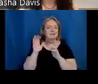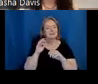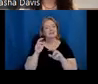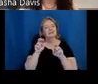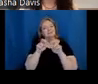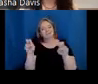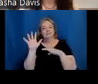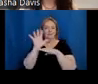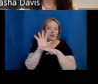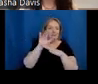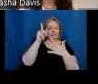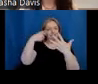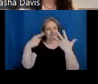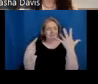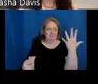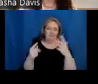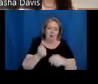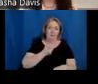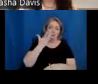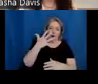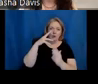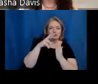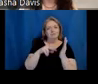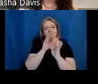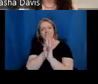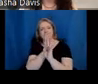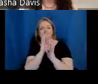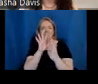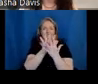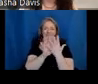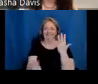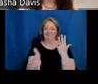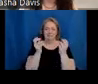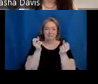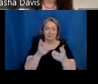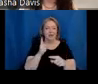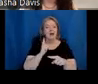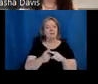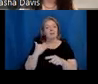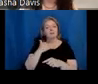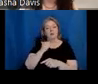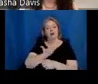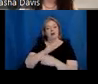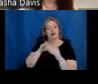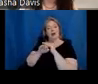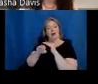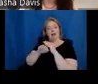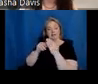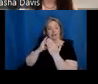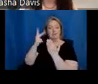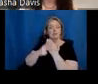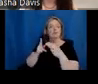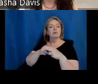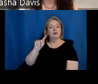film screenings, poetry readings. And we also have our signature access program called Tactile Transmissions